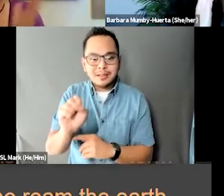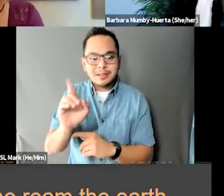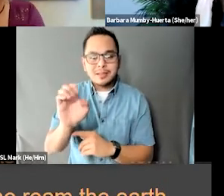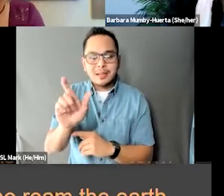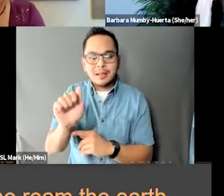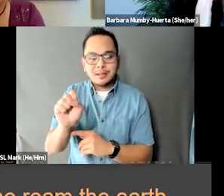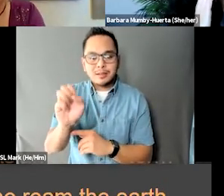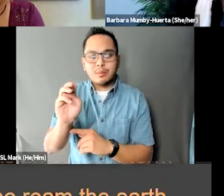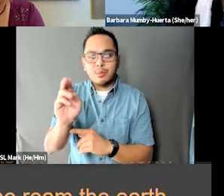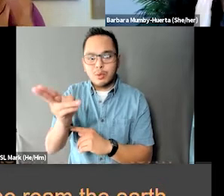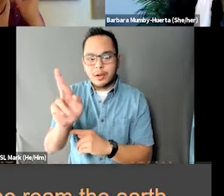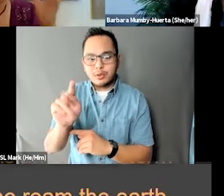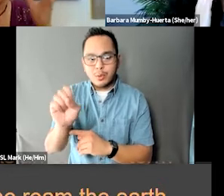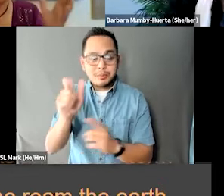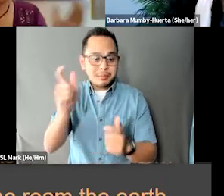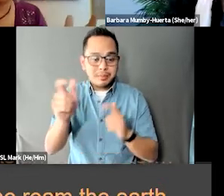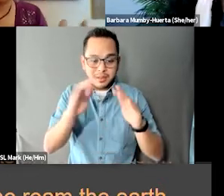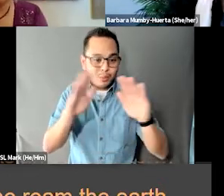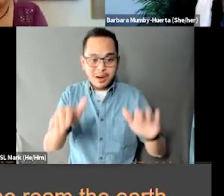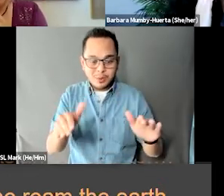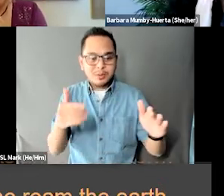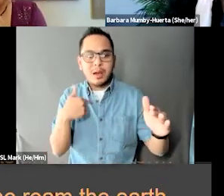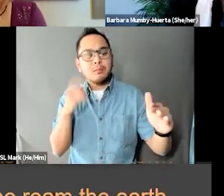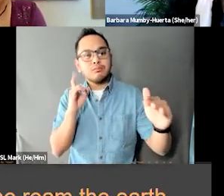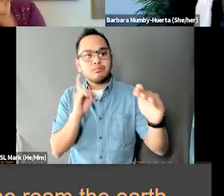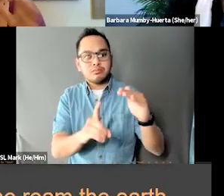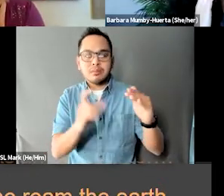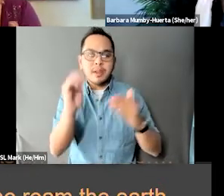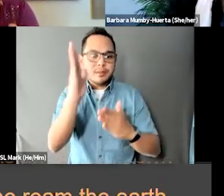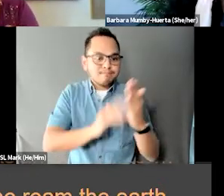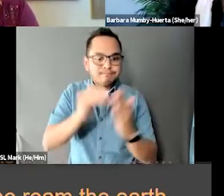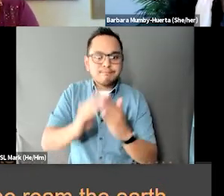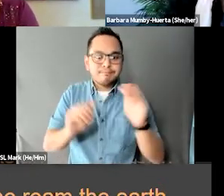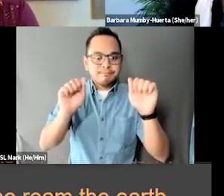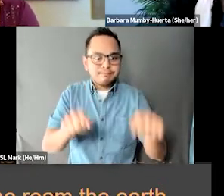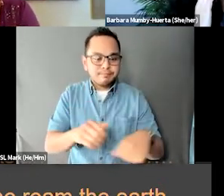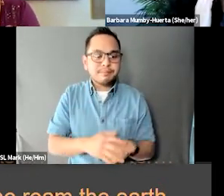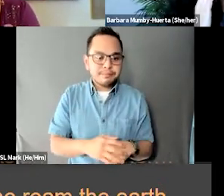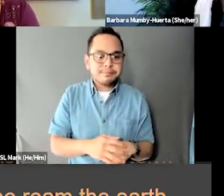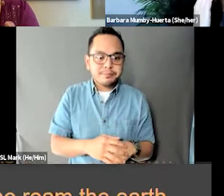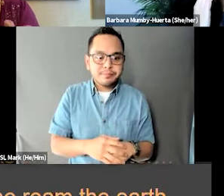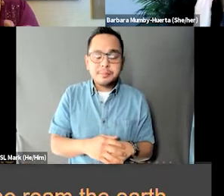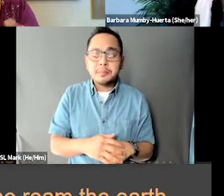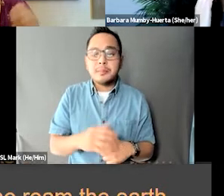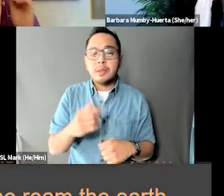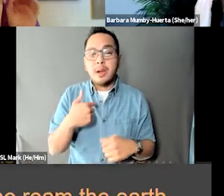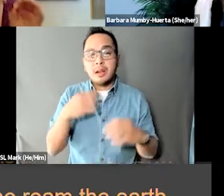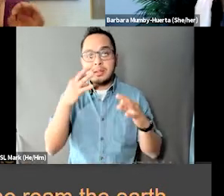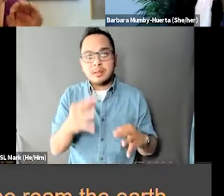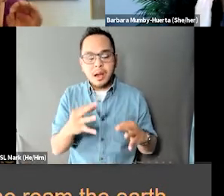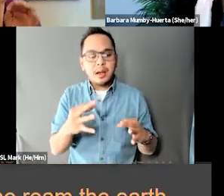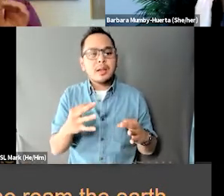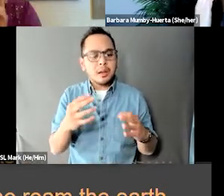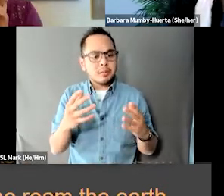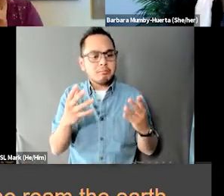and they give artists space to really sing. And in this, I decided to make it a space where people can